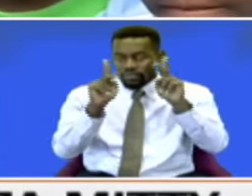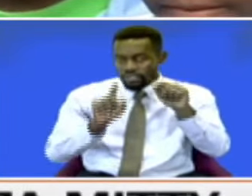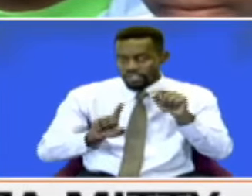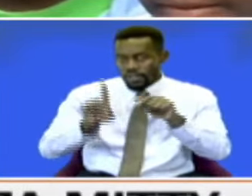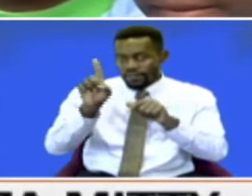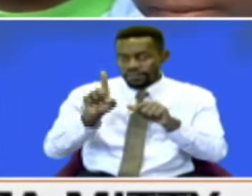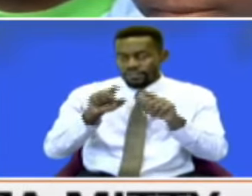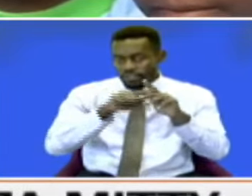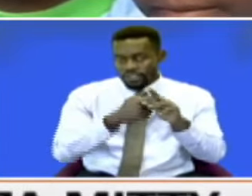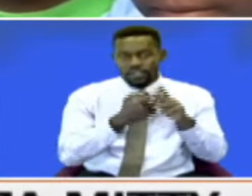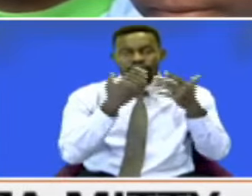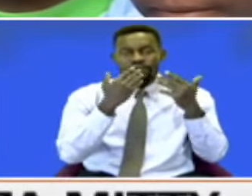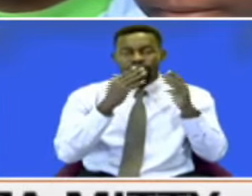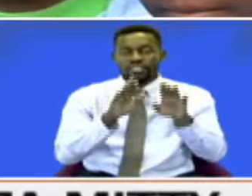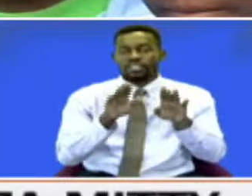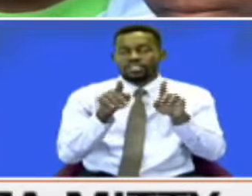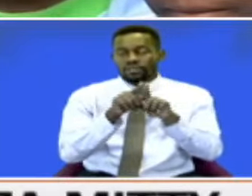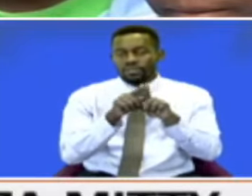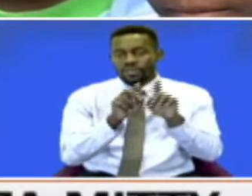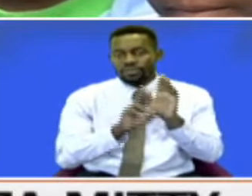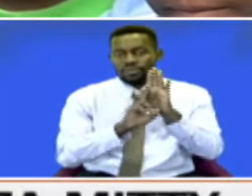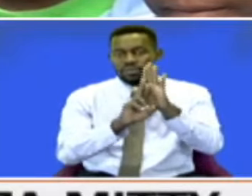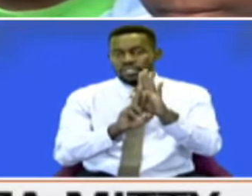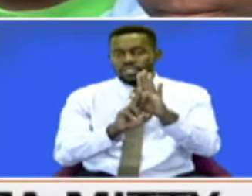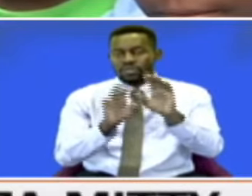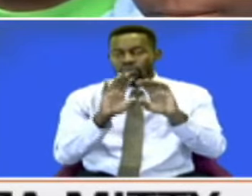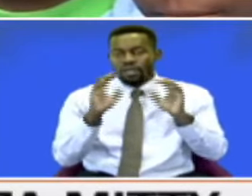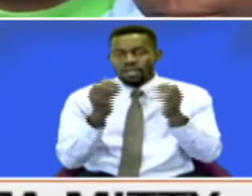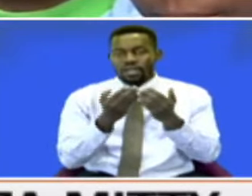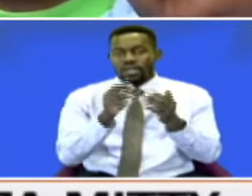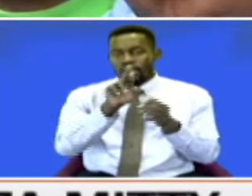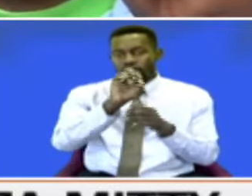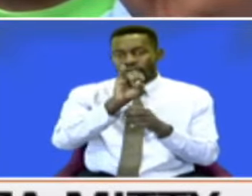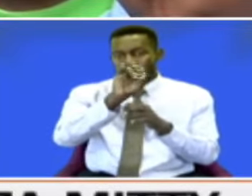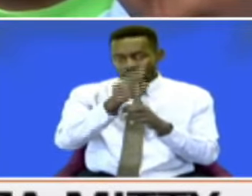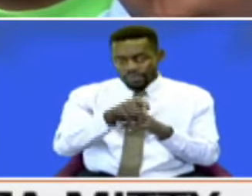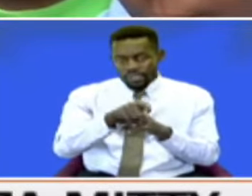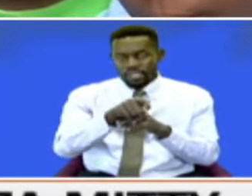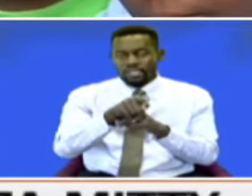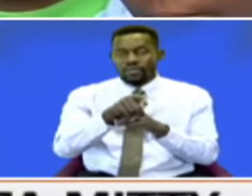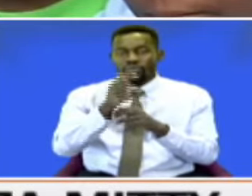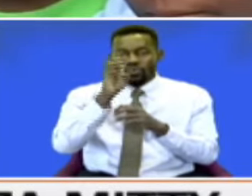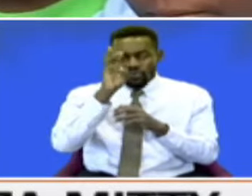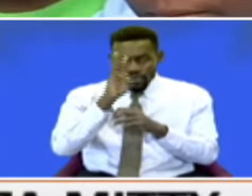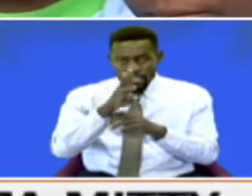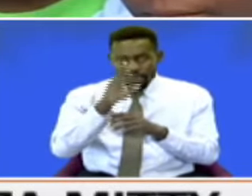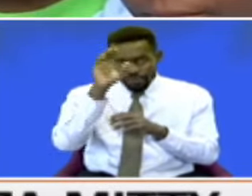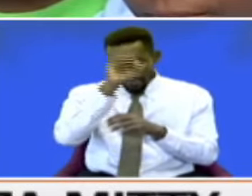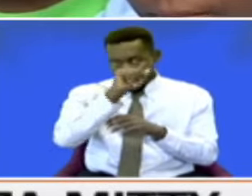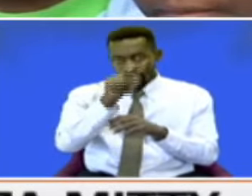positive difference in the world. Rest in peace, Shadrack Mitty. You will be dearly missed, but never forgotten.